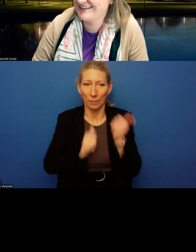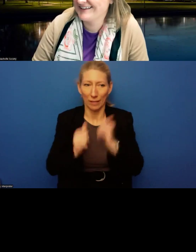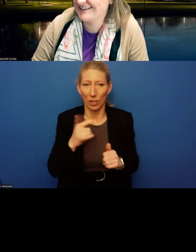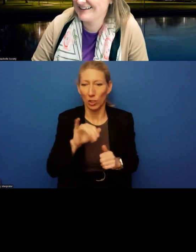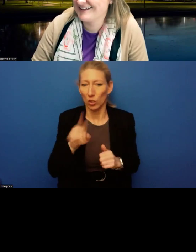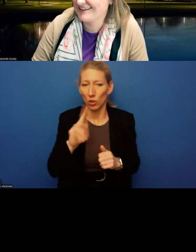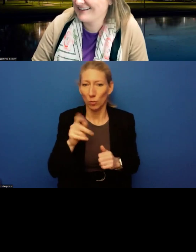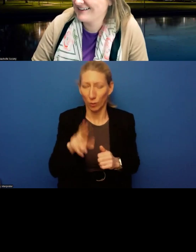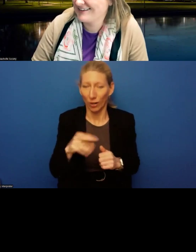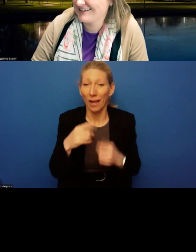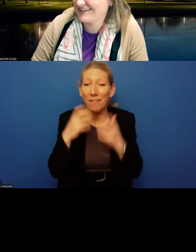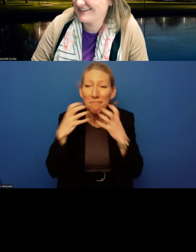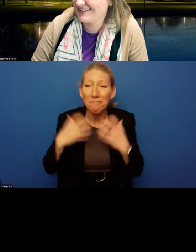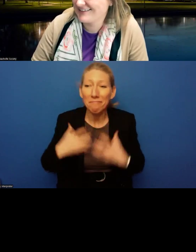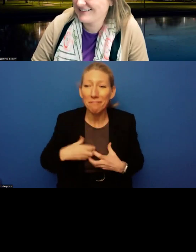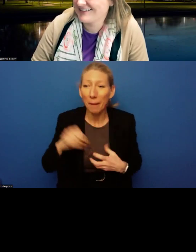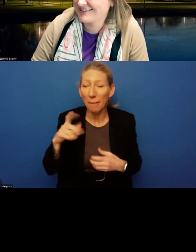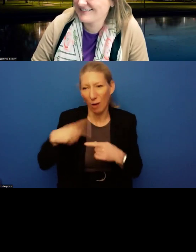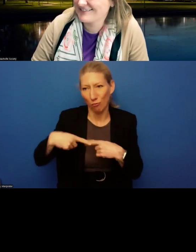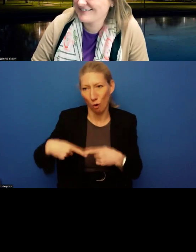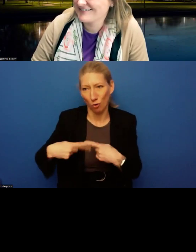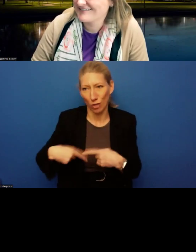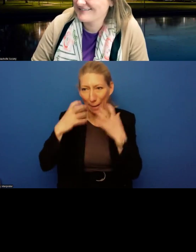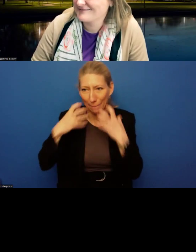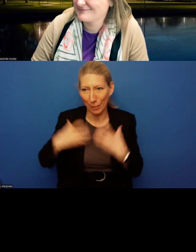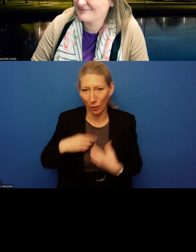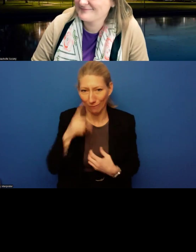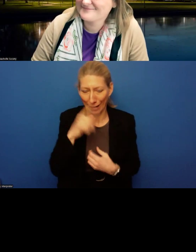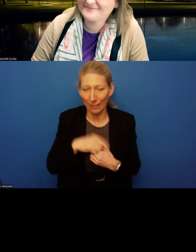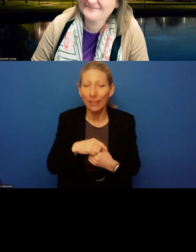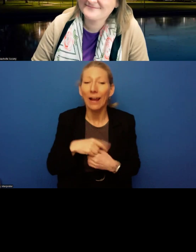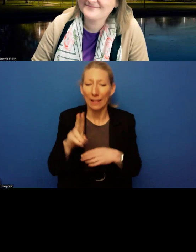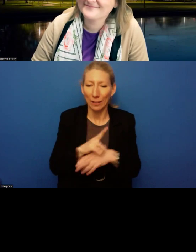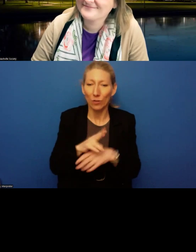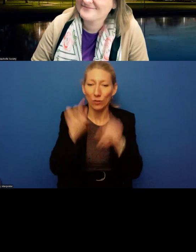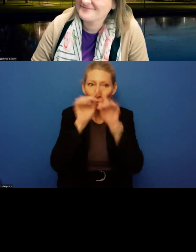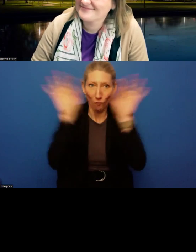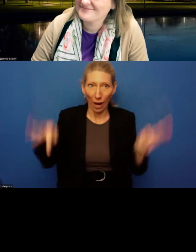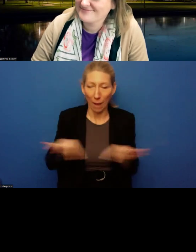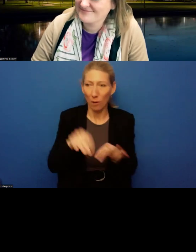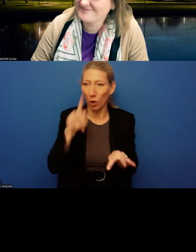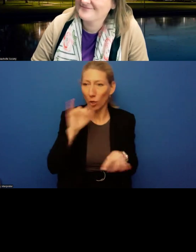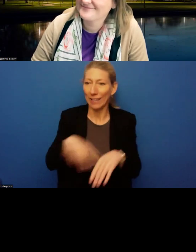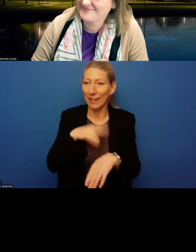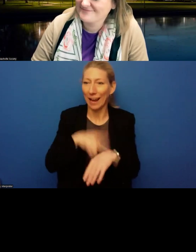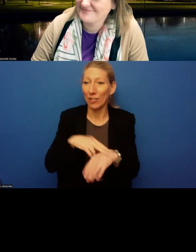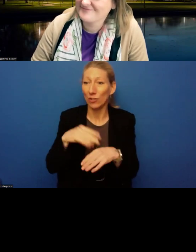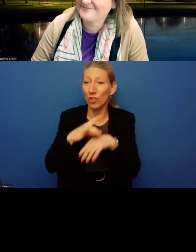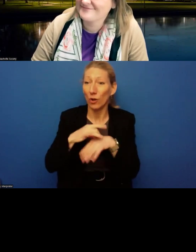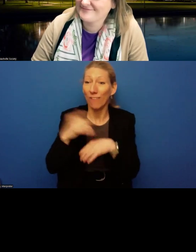had crocheted. As participants took pictures using frames that mimicked the traditional National Geographic yellow